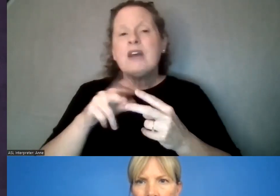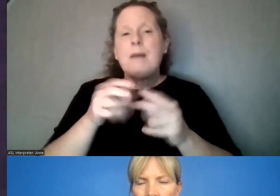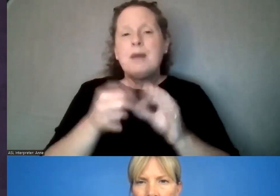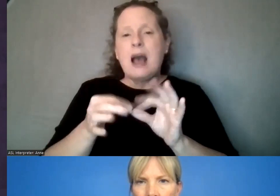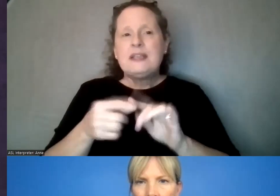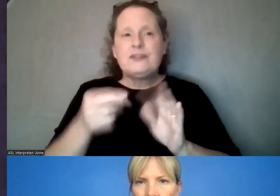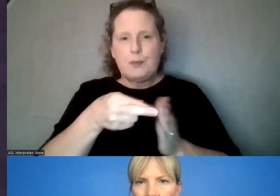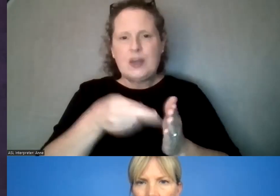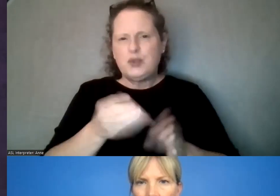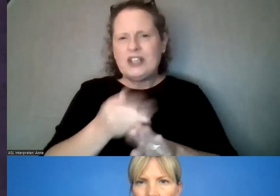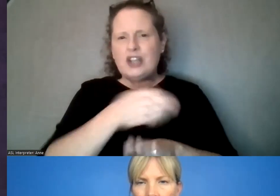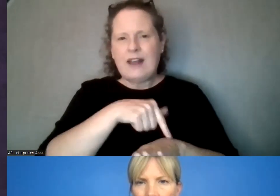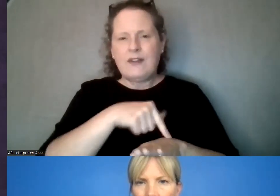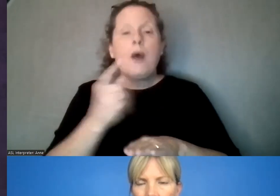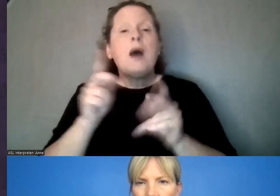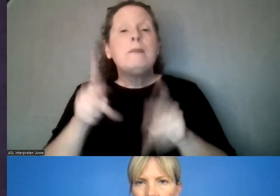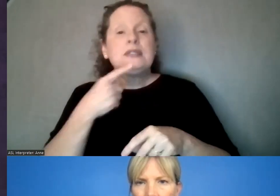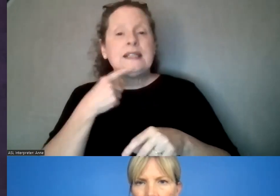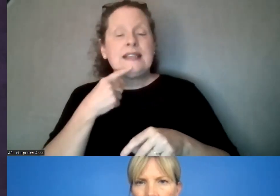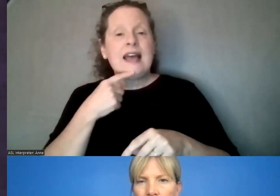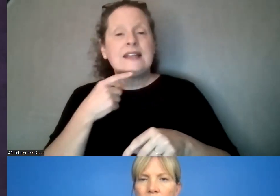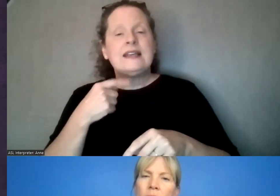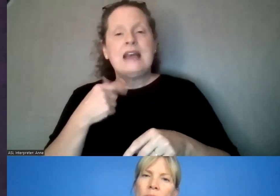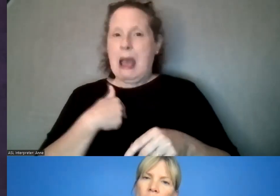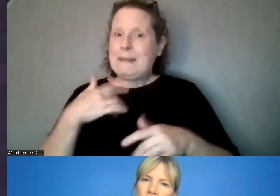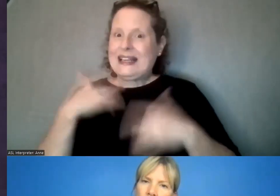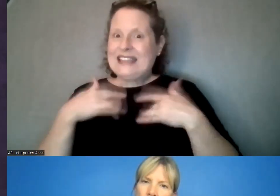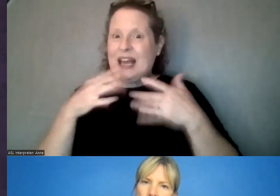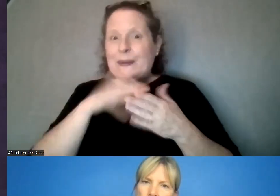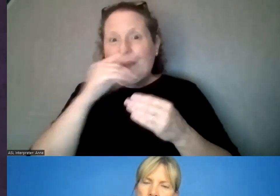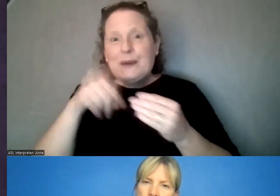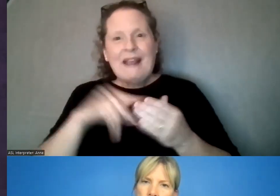registration. One person says they are excited to learn about the project.